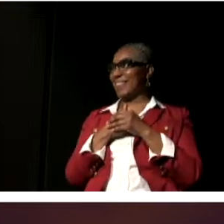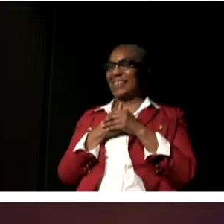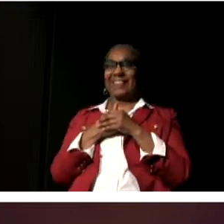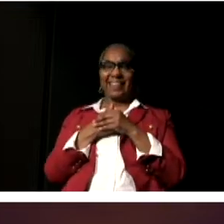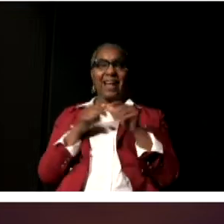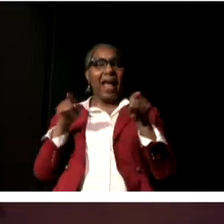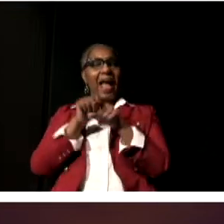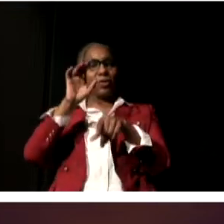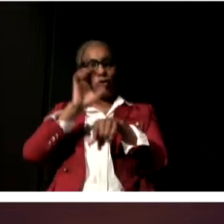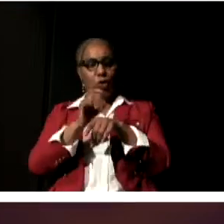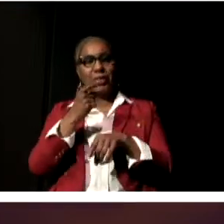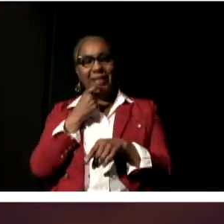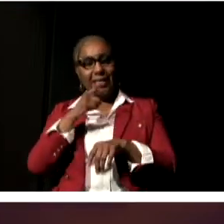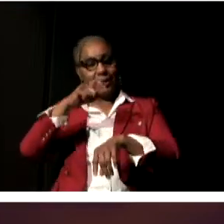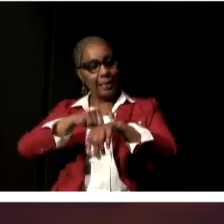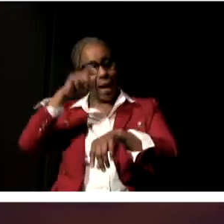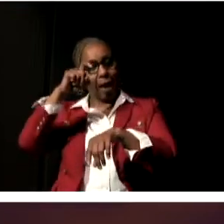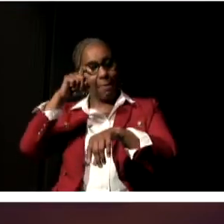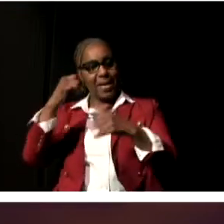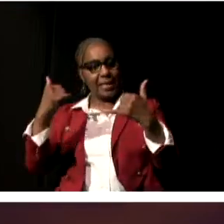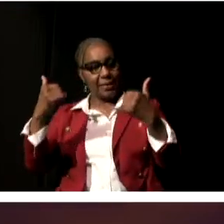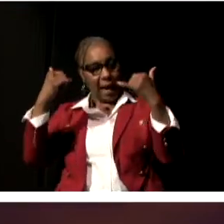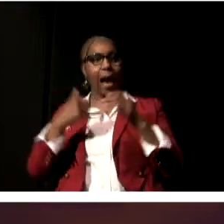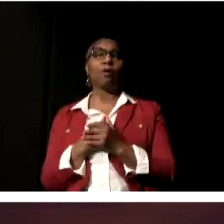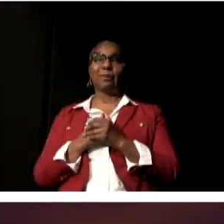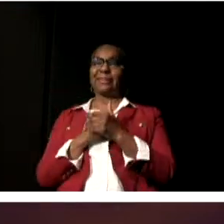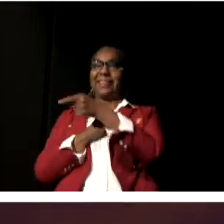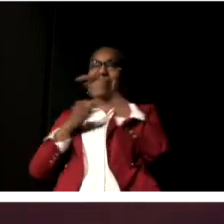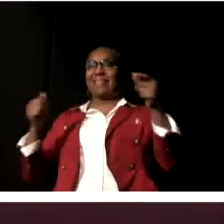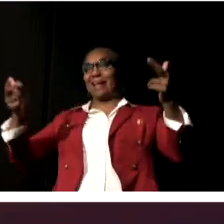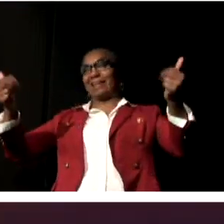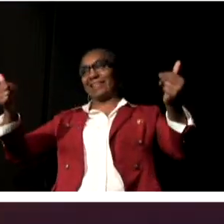As the church said, the time is now.